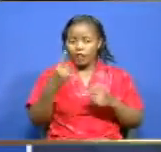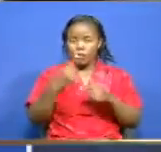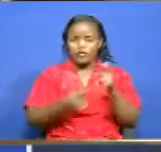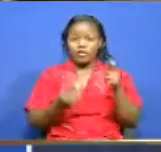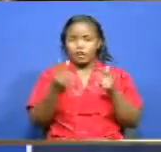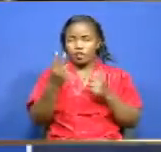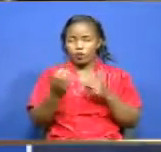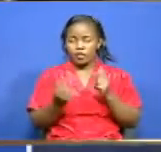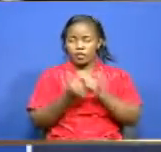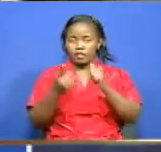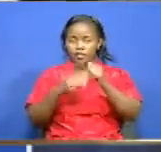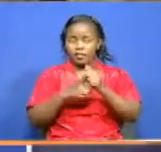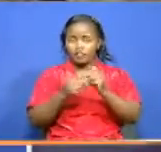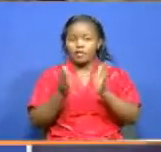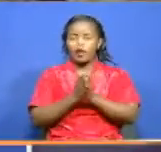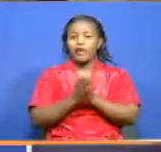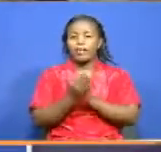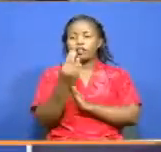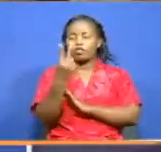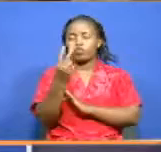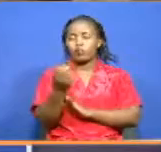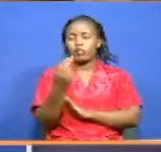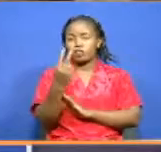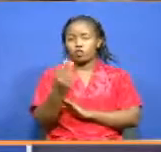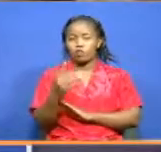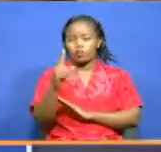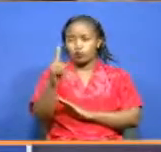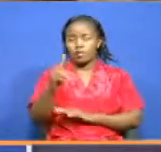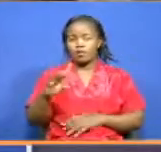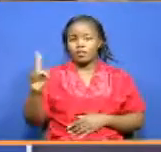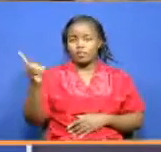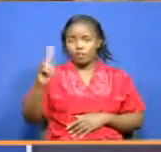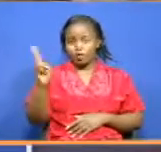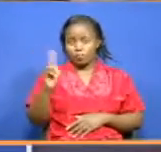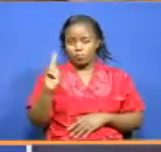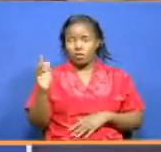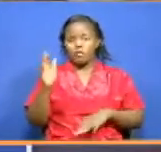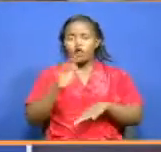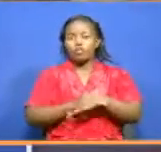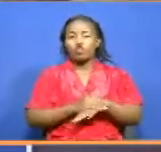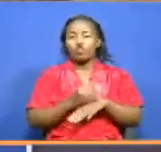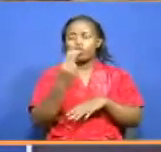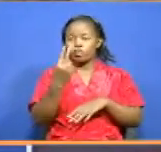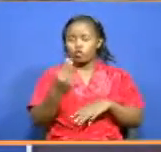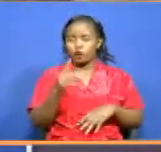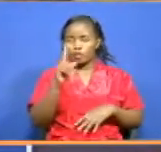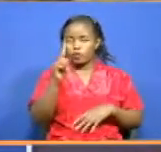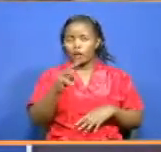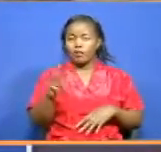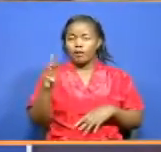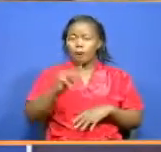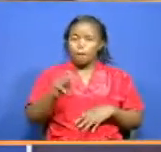5th, 2021 in Nairobi, with intent to defraud, he obtained a sum of